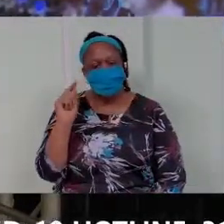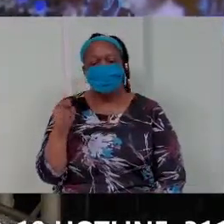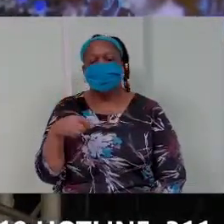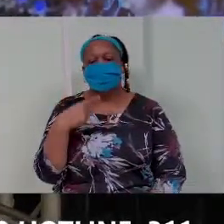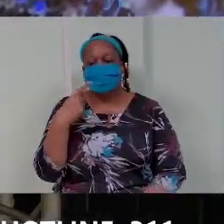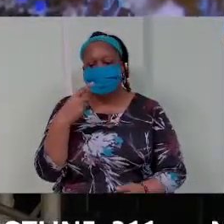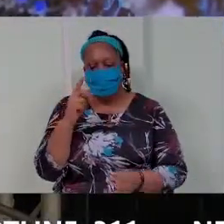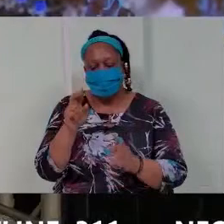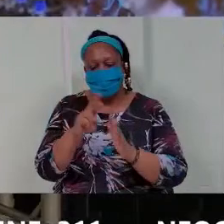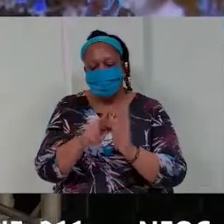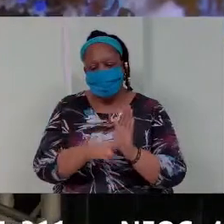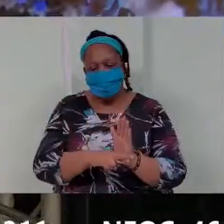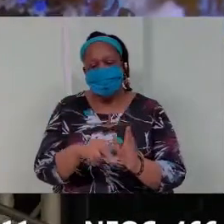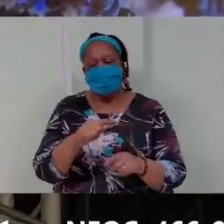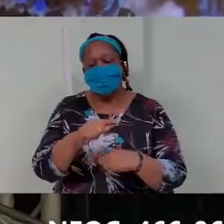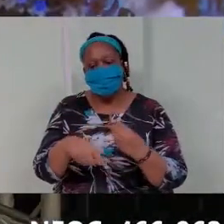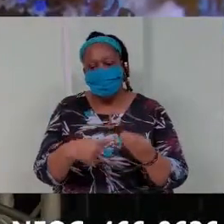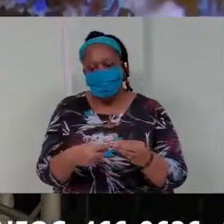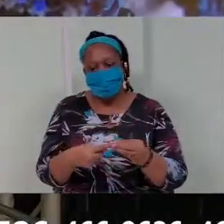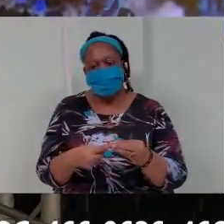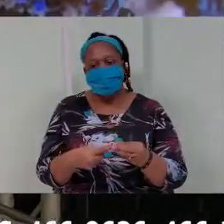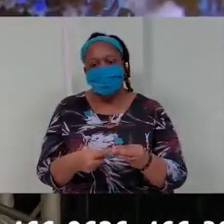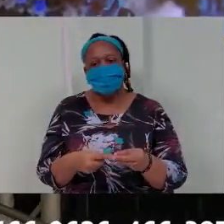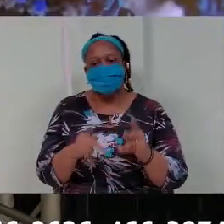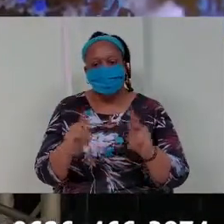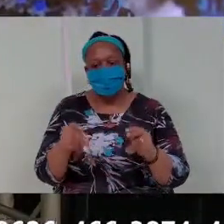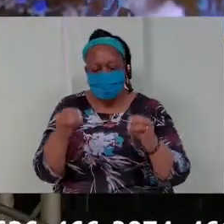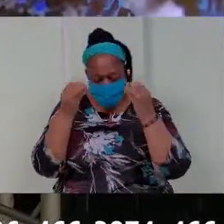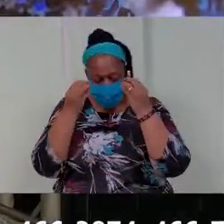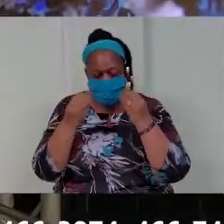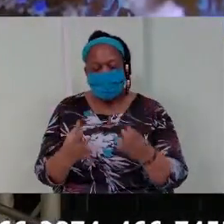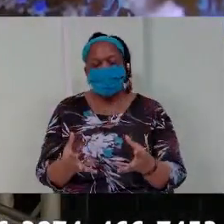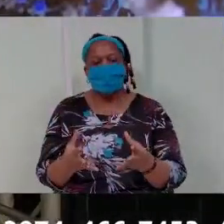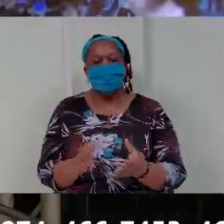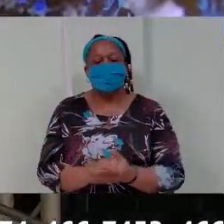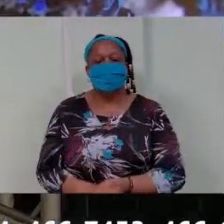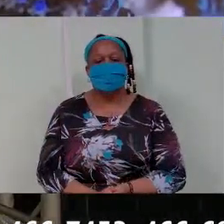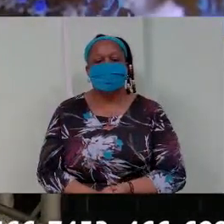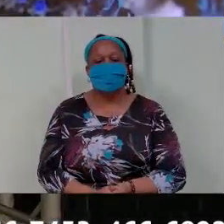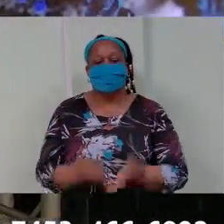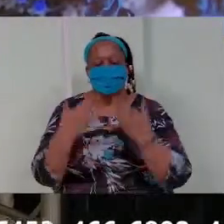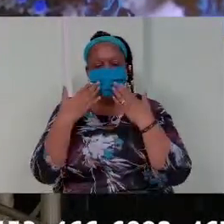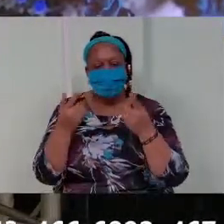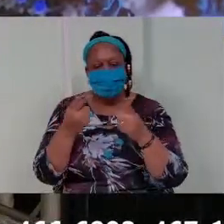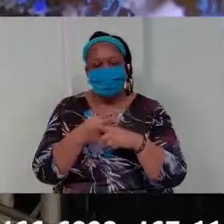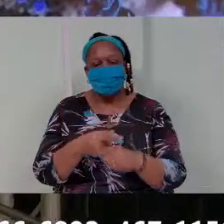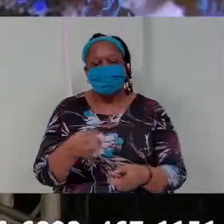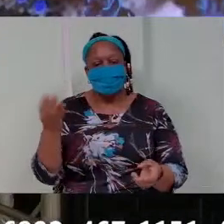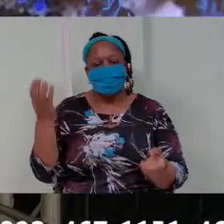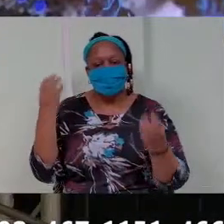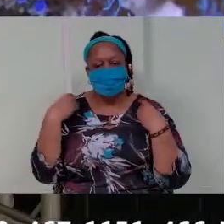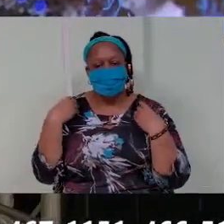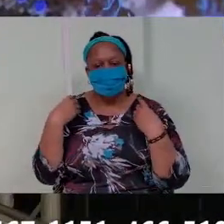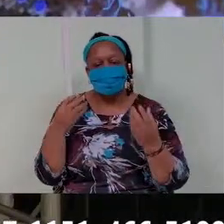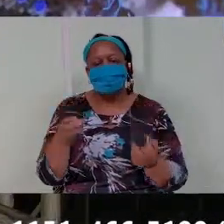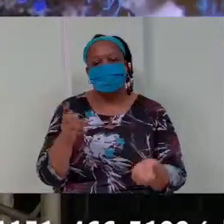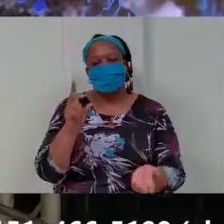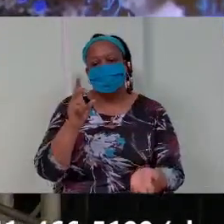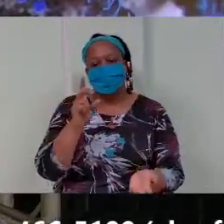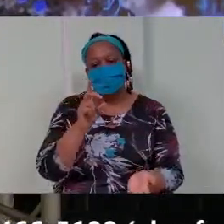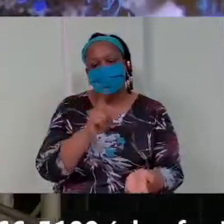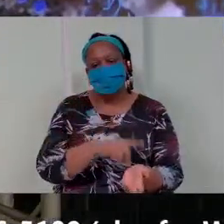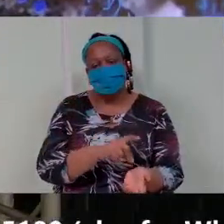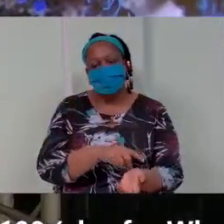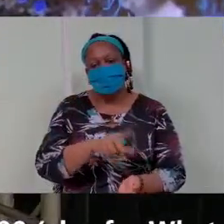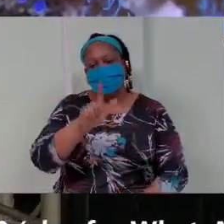his sharing today. Our Chief Medical Officer, Dr. Hazel Laws, who continues to provide us with